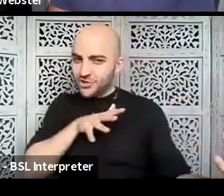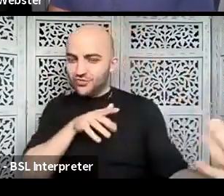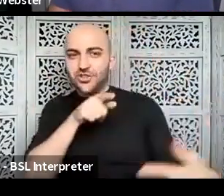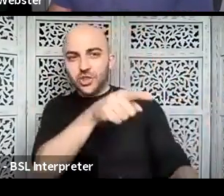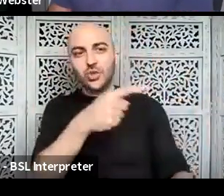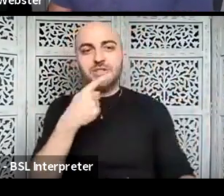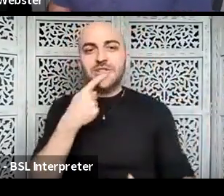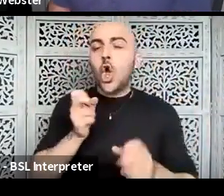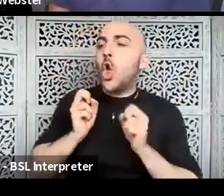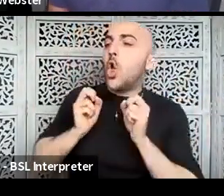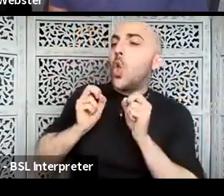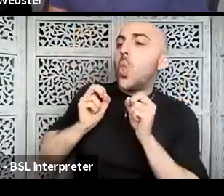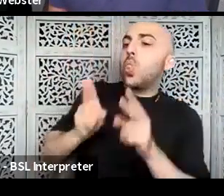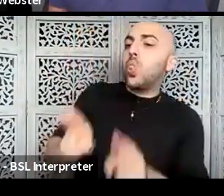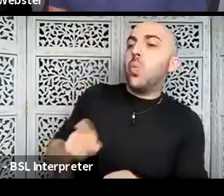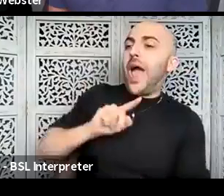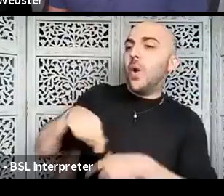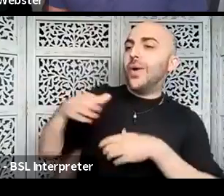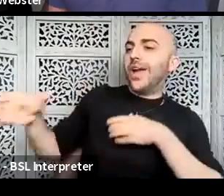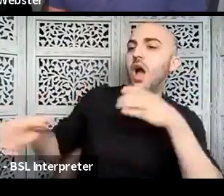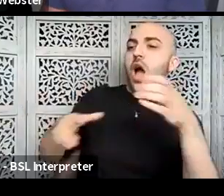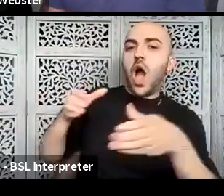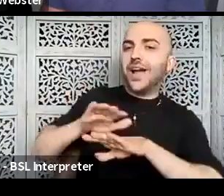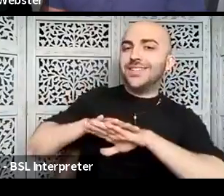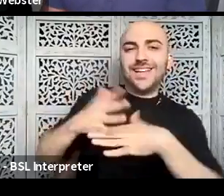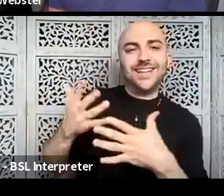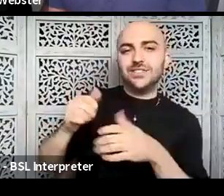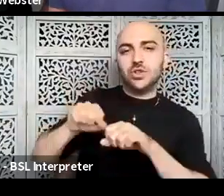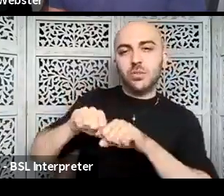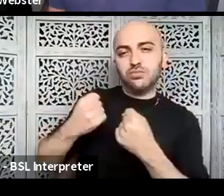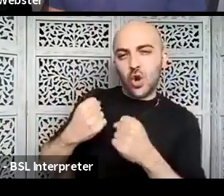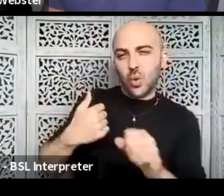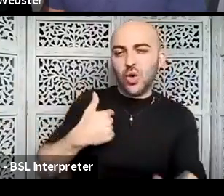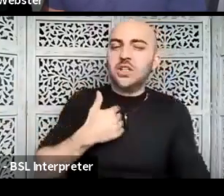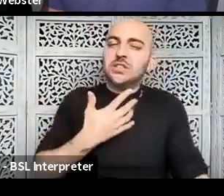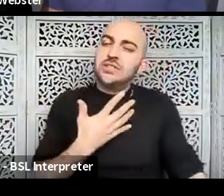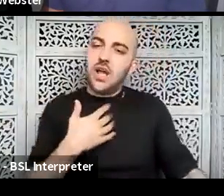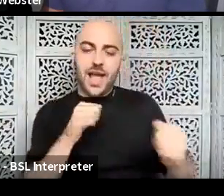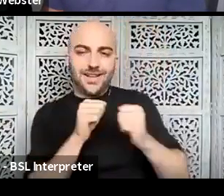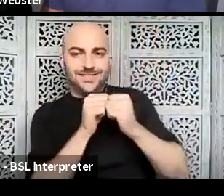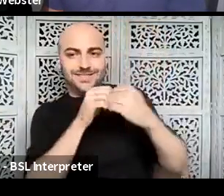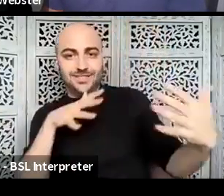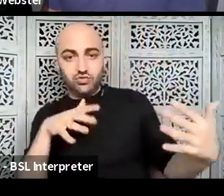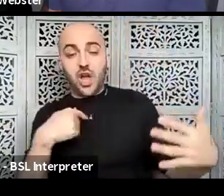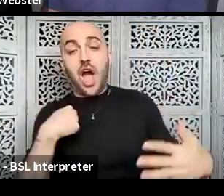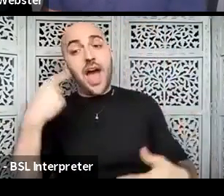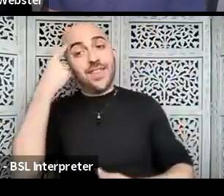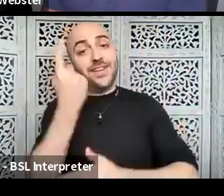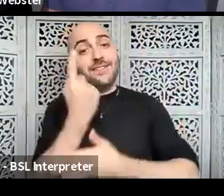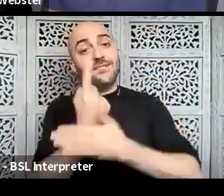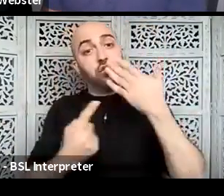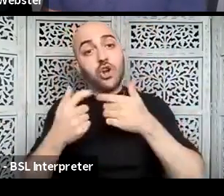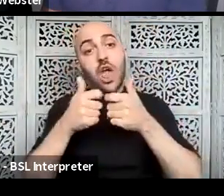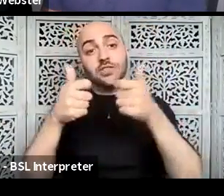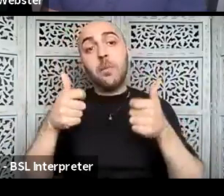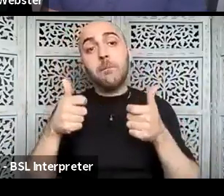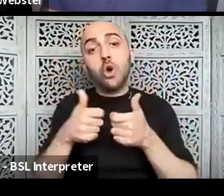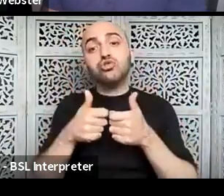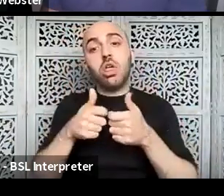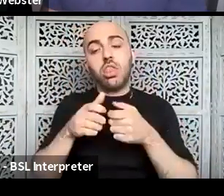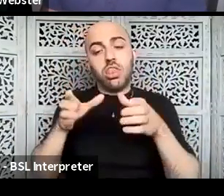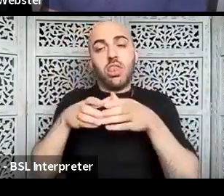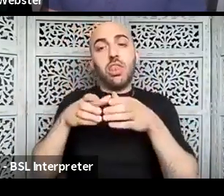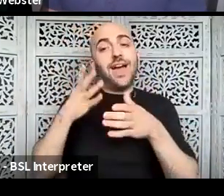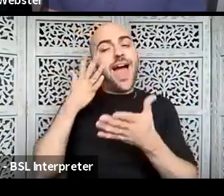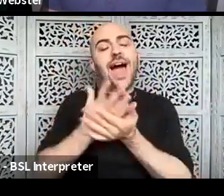way we are hired isn't broken quite. I disagree. I think the freelancer model is broken, and I think that something needs